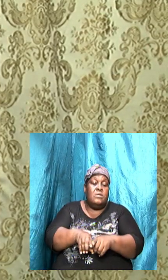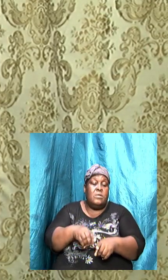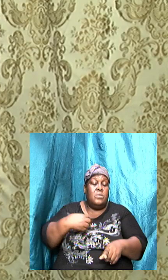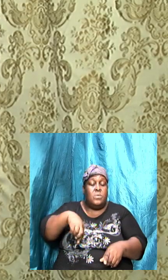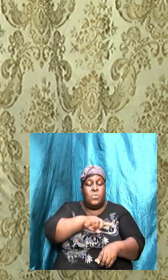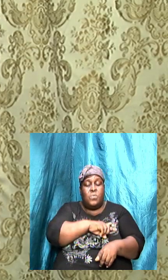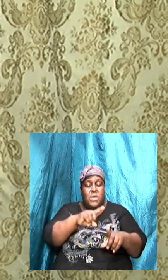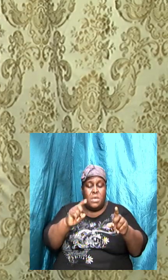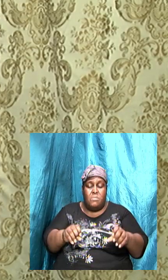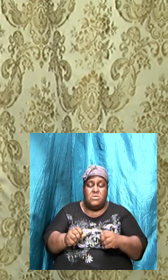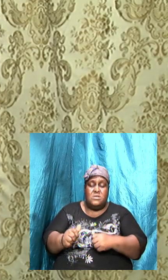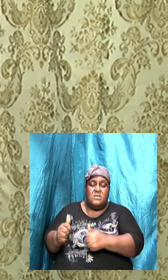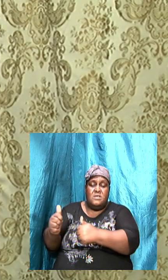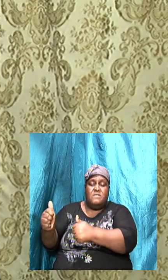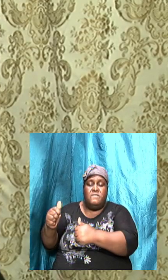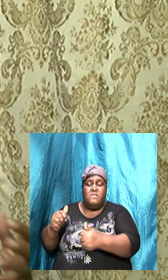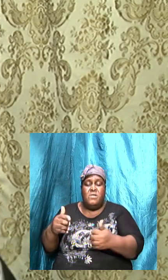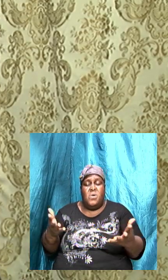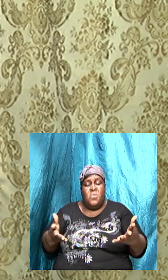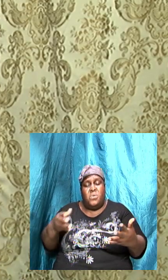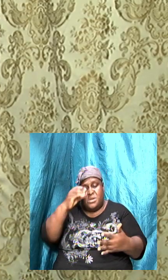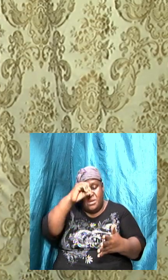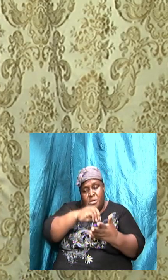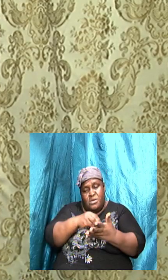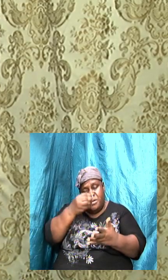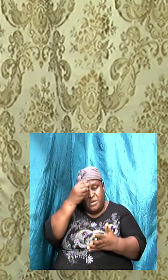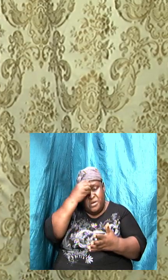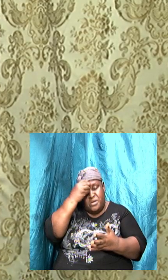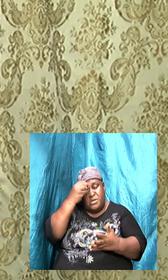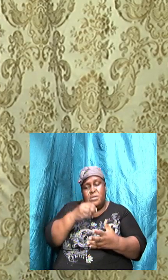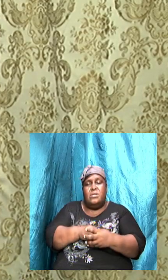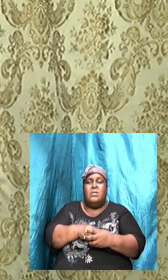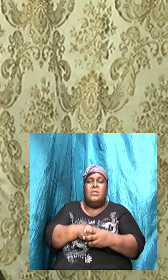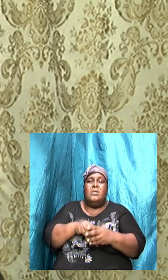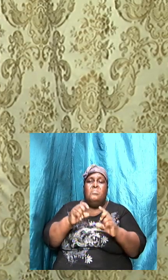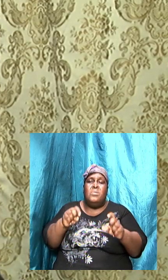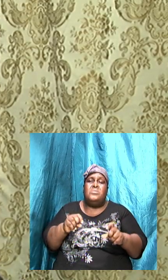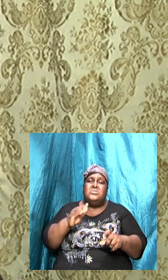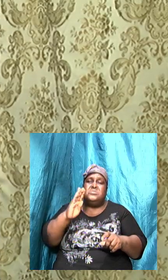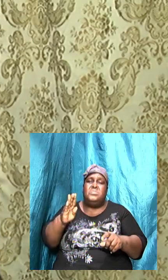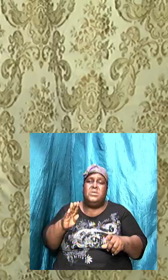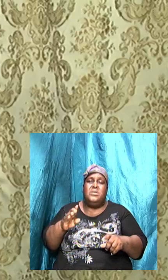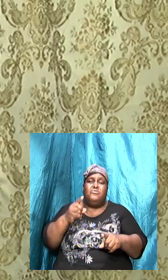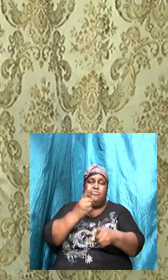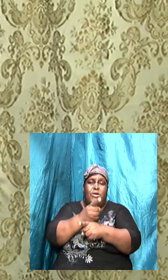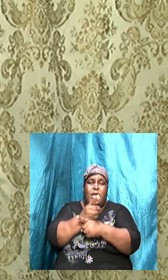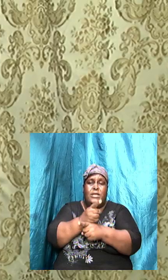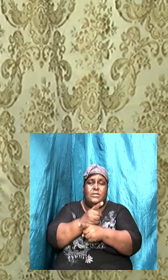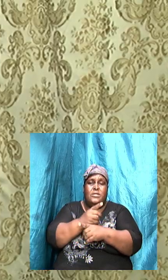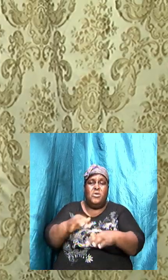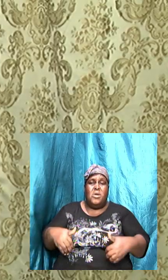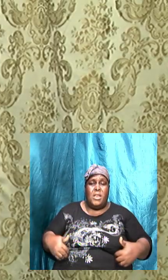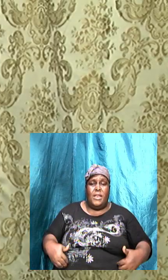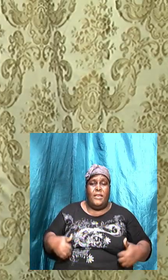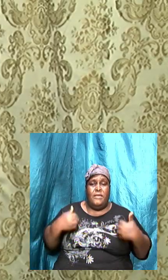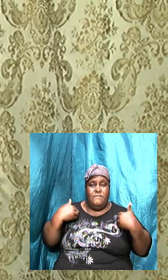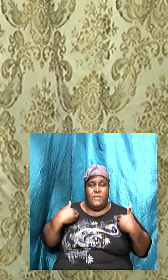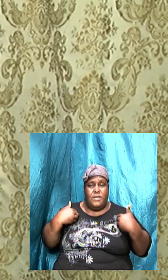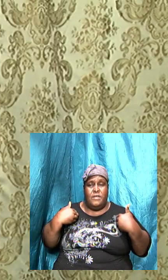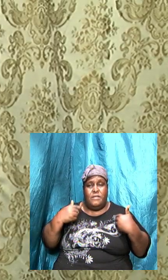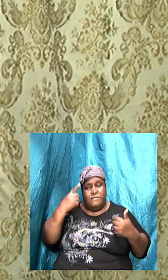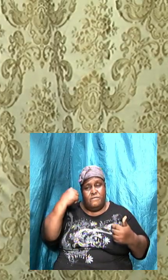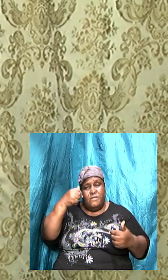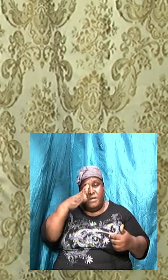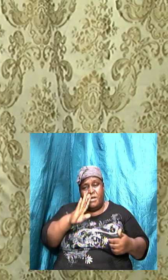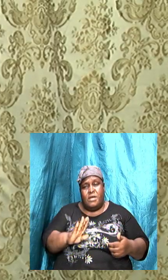learned here. We have to be balanced in our walk with God. Nobody can dare say, I